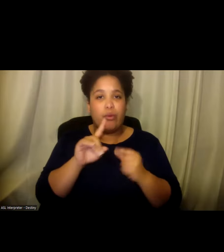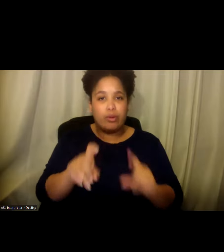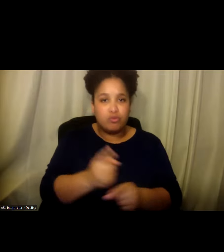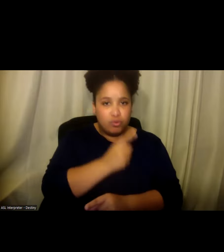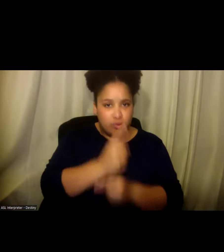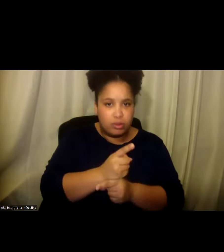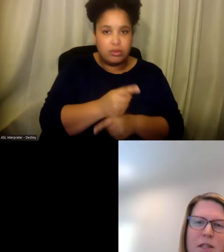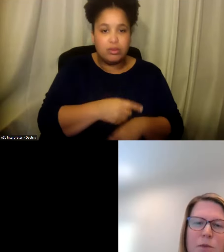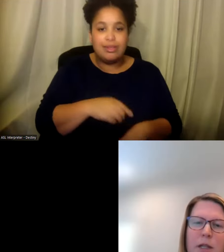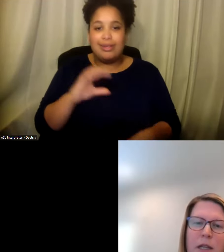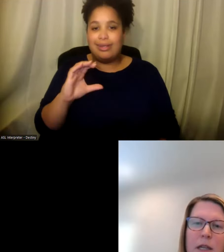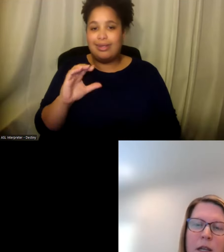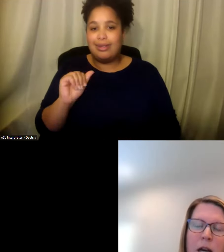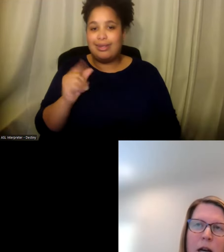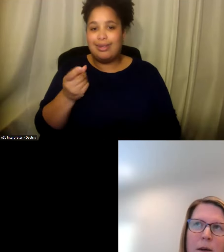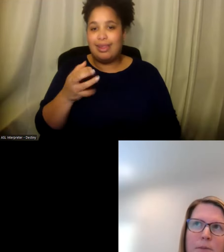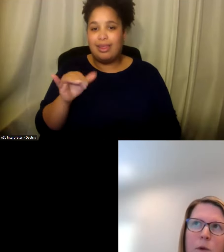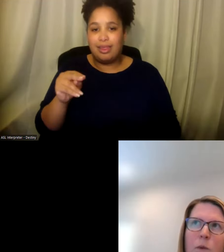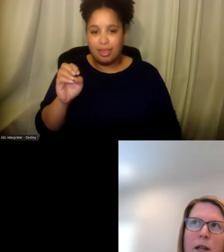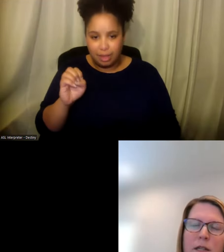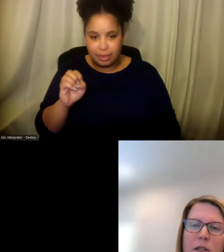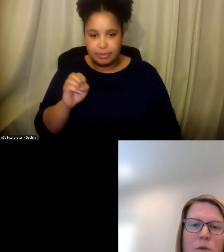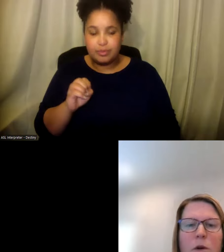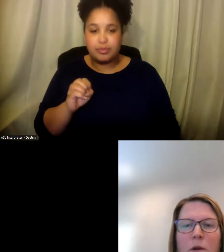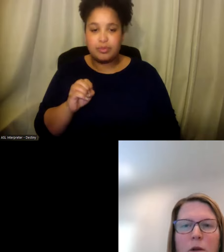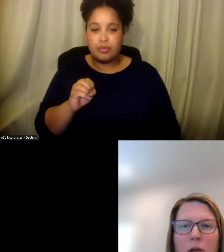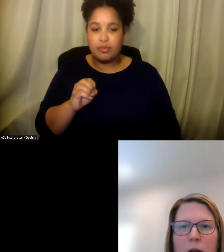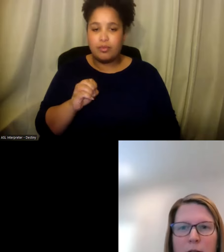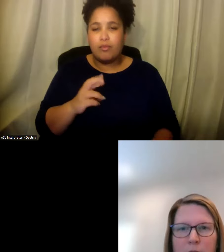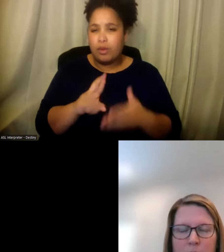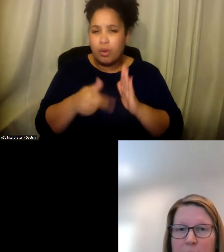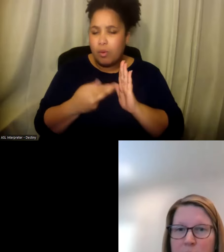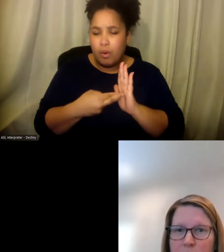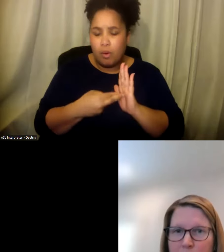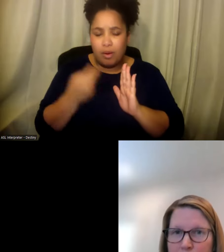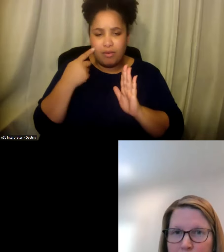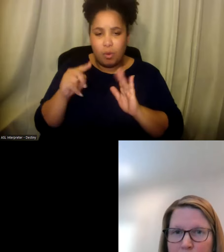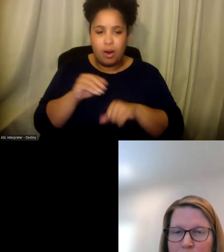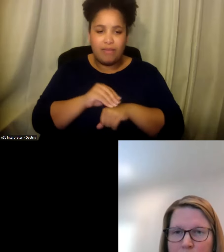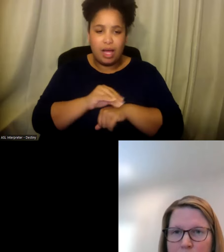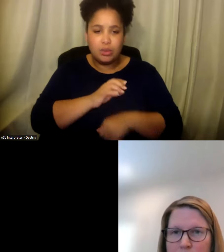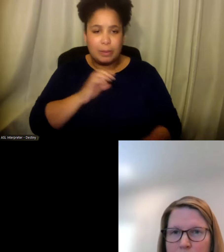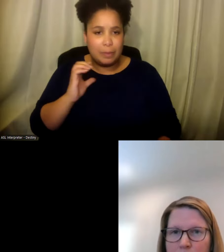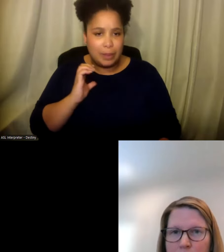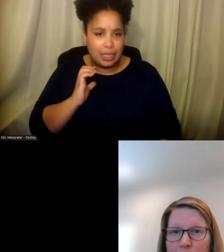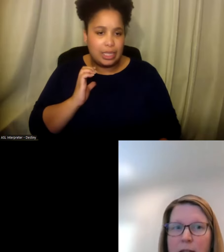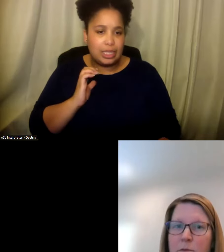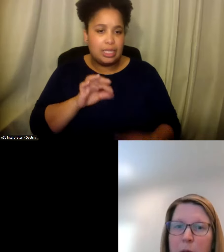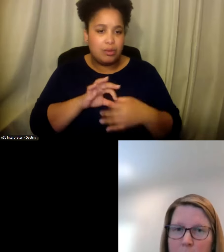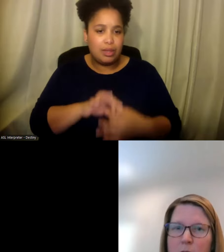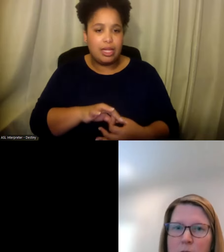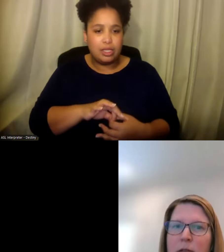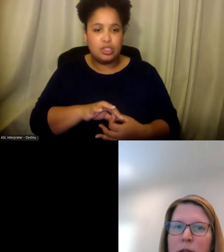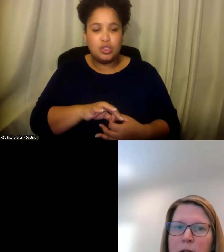correct, Catherine. I think it's really what is the role of the advisory committee on